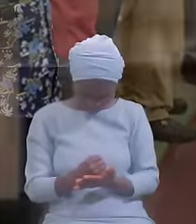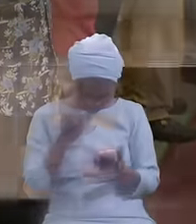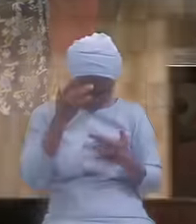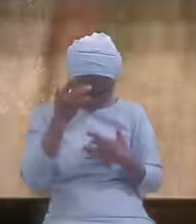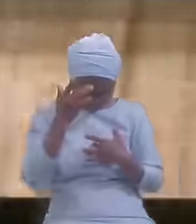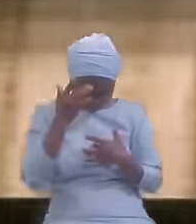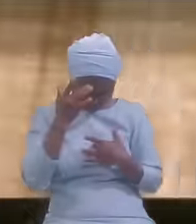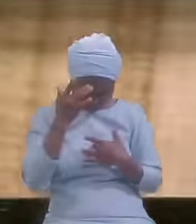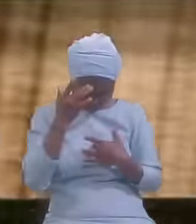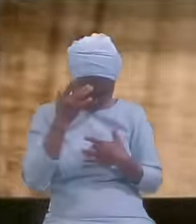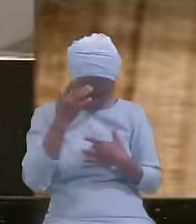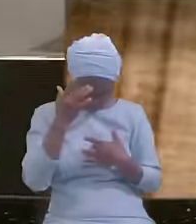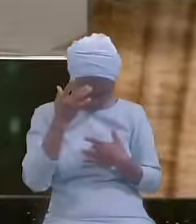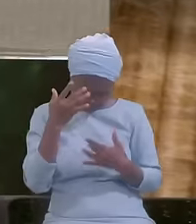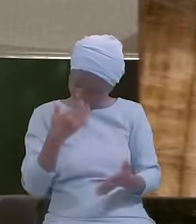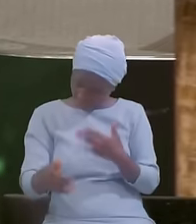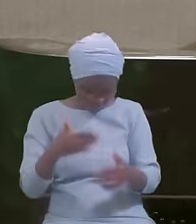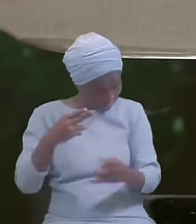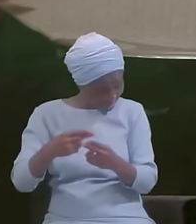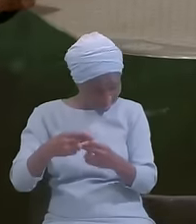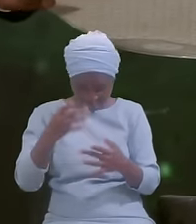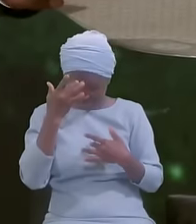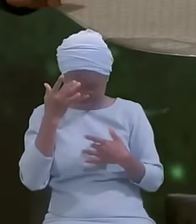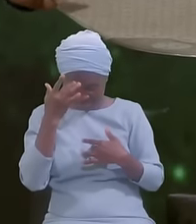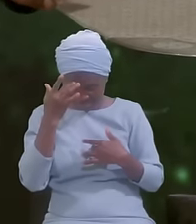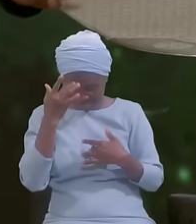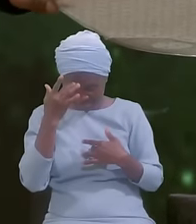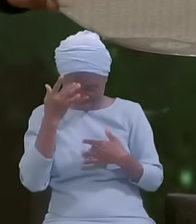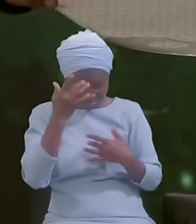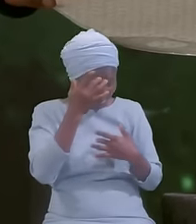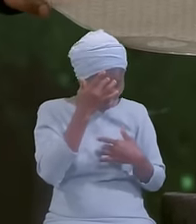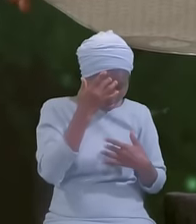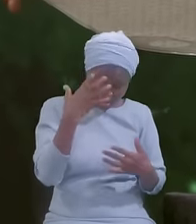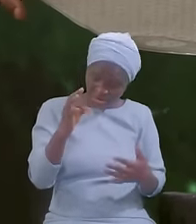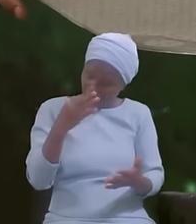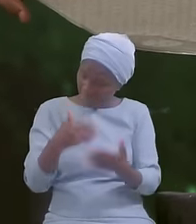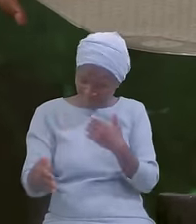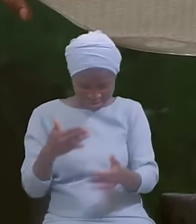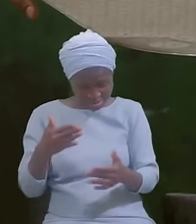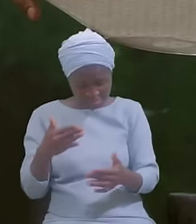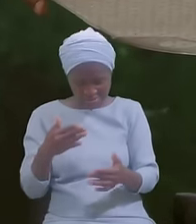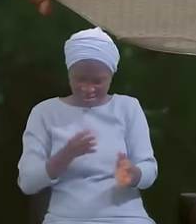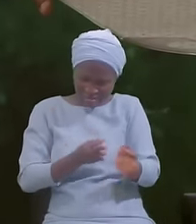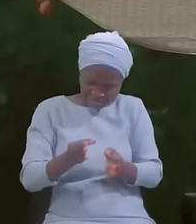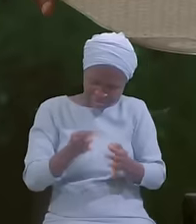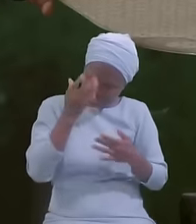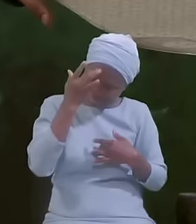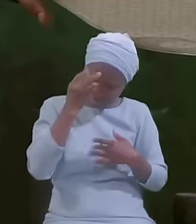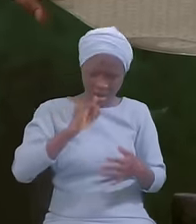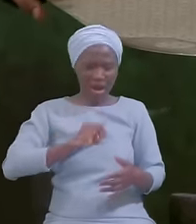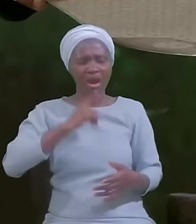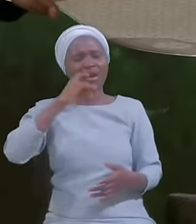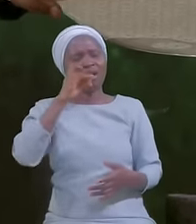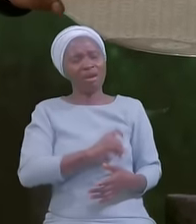Sickness of whatever name, sickness of whatever description, I command,